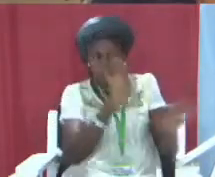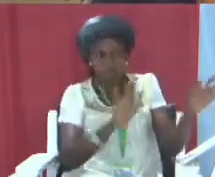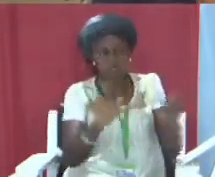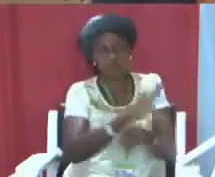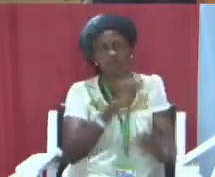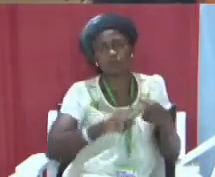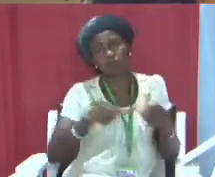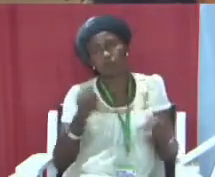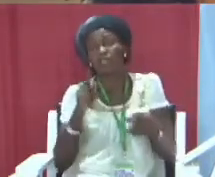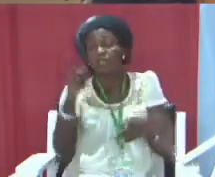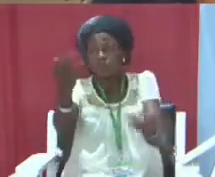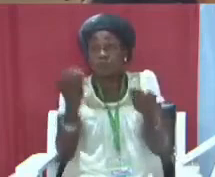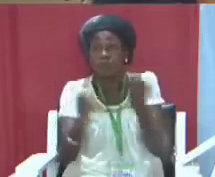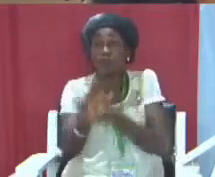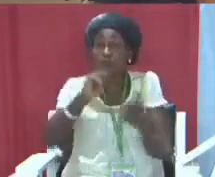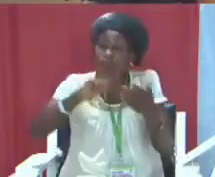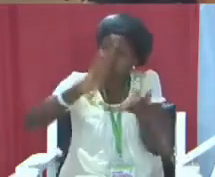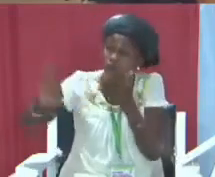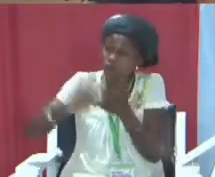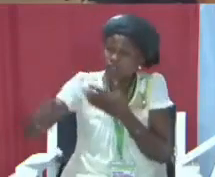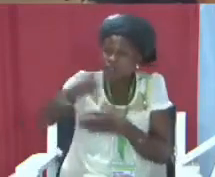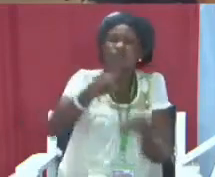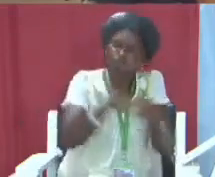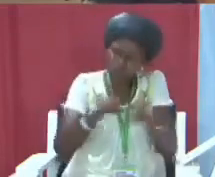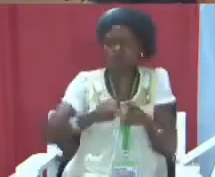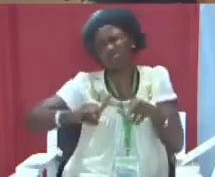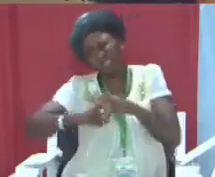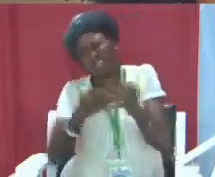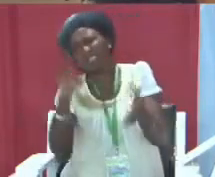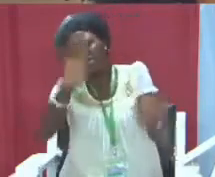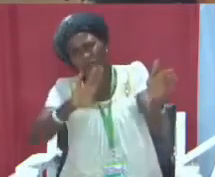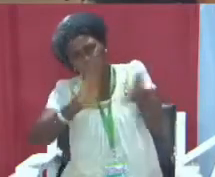If you want God to forgive you, start forgiving others.